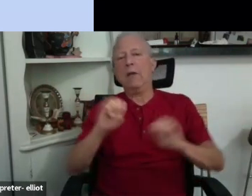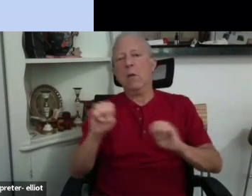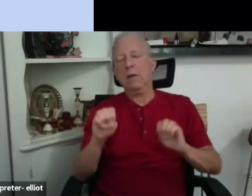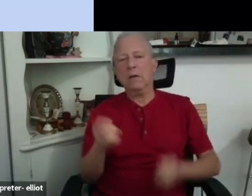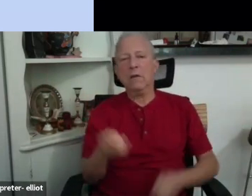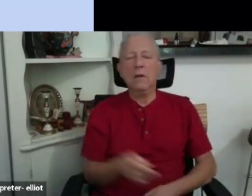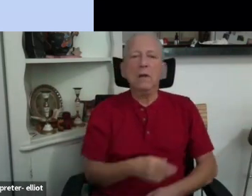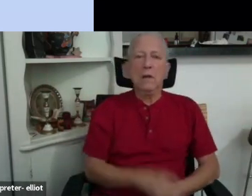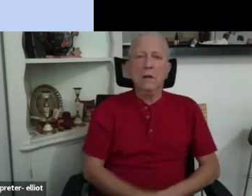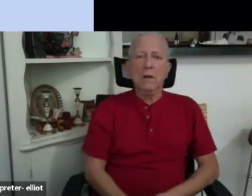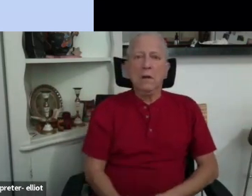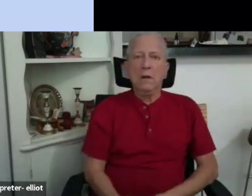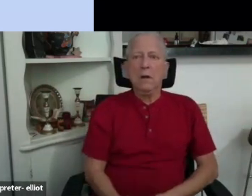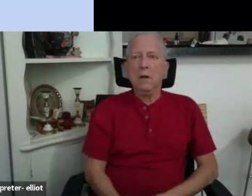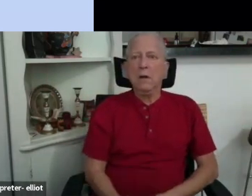So I'm going to